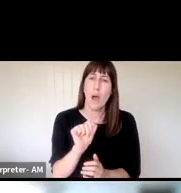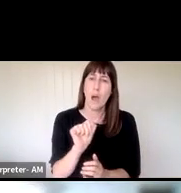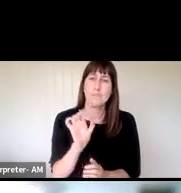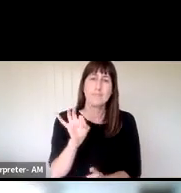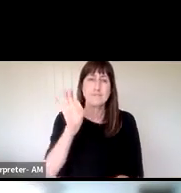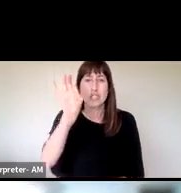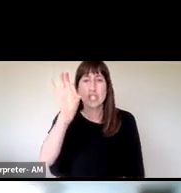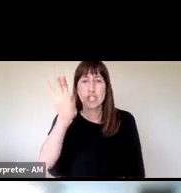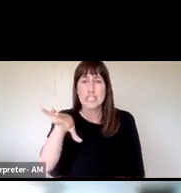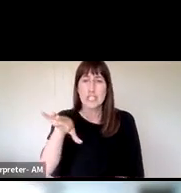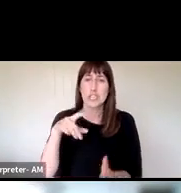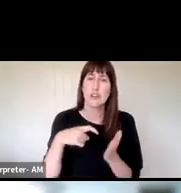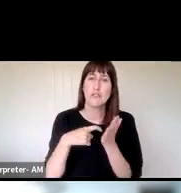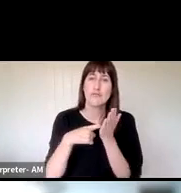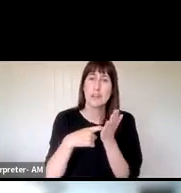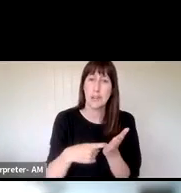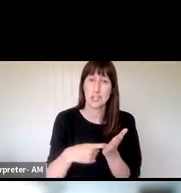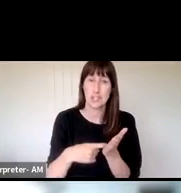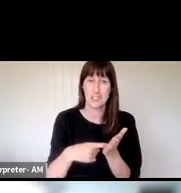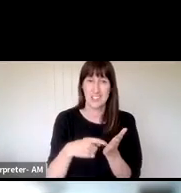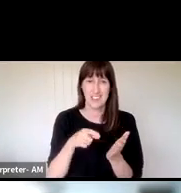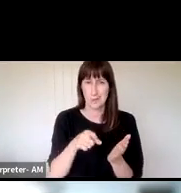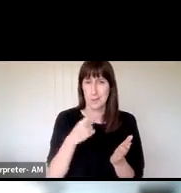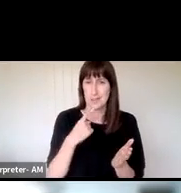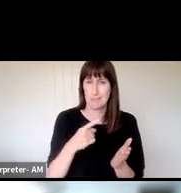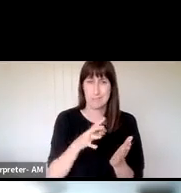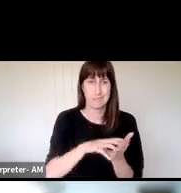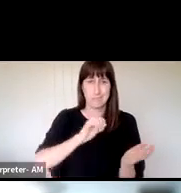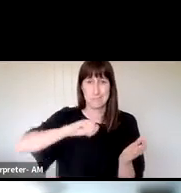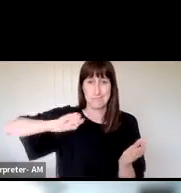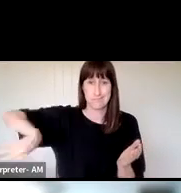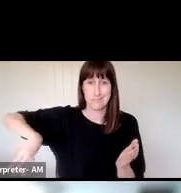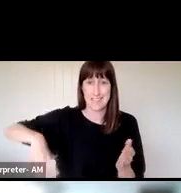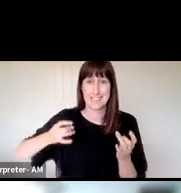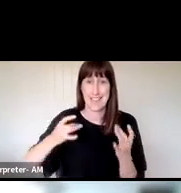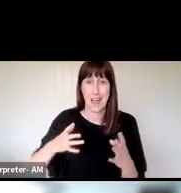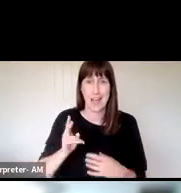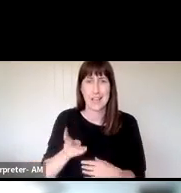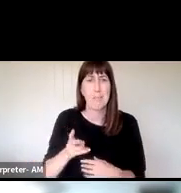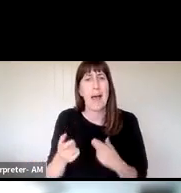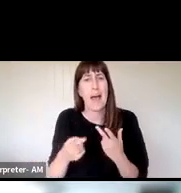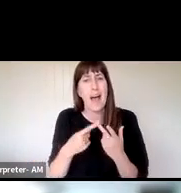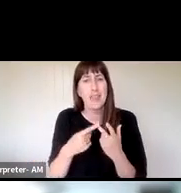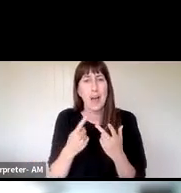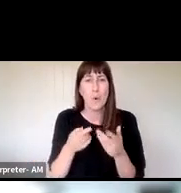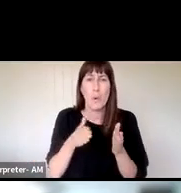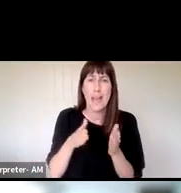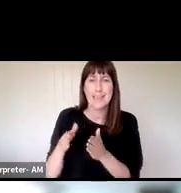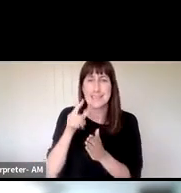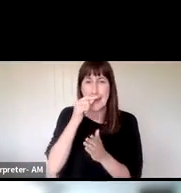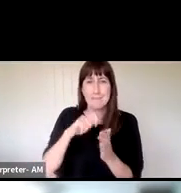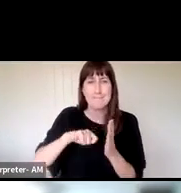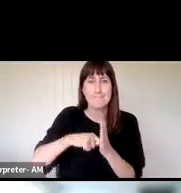apart from starting again about how we can make it better?